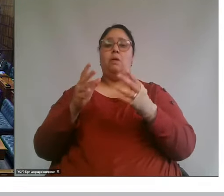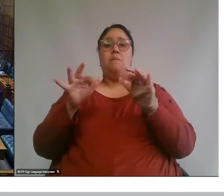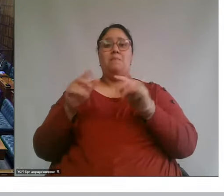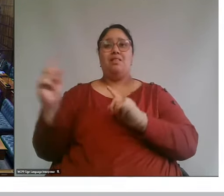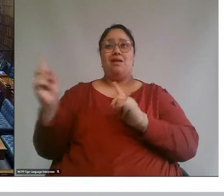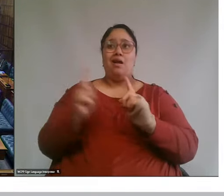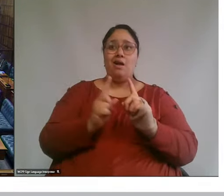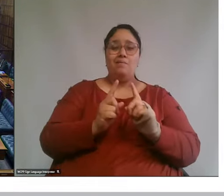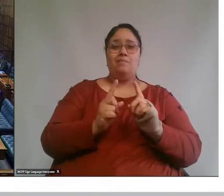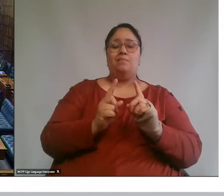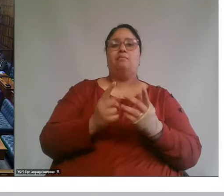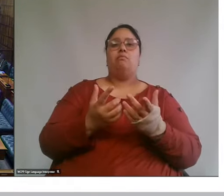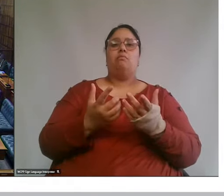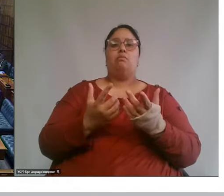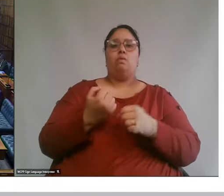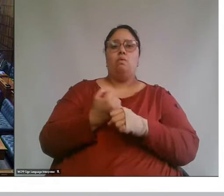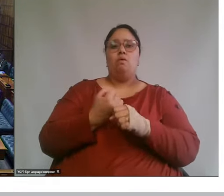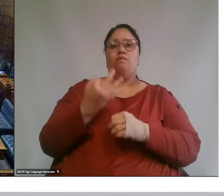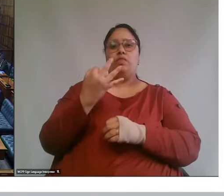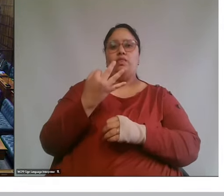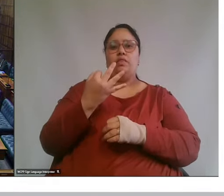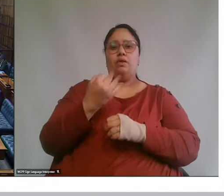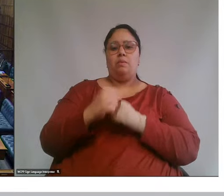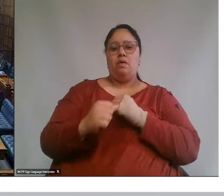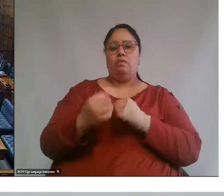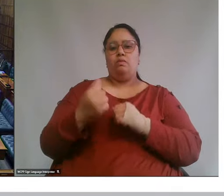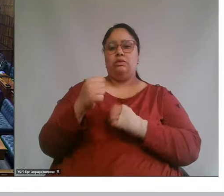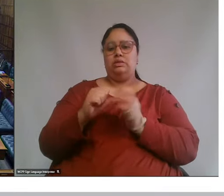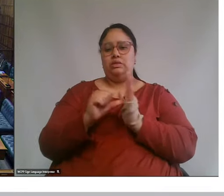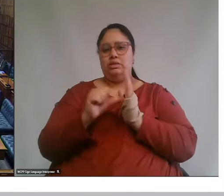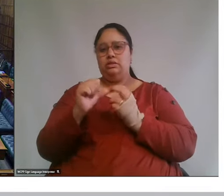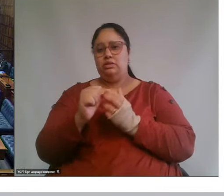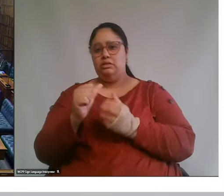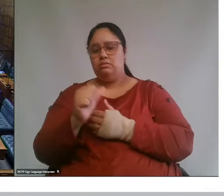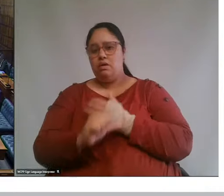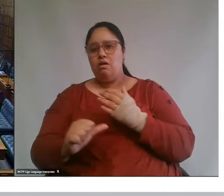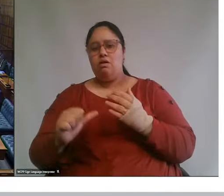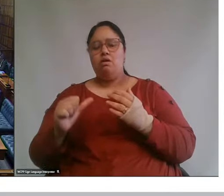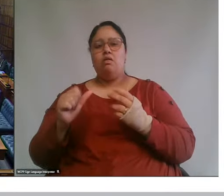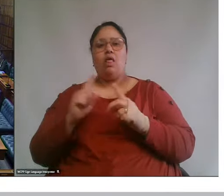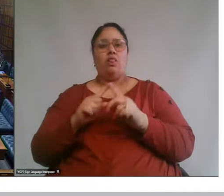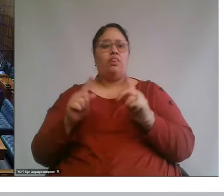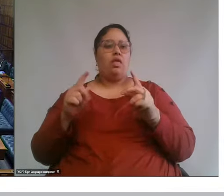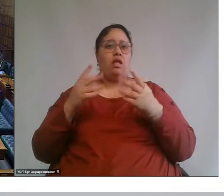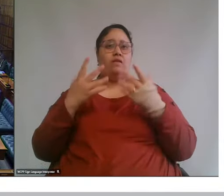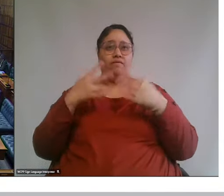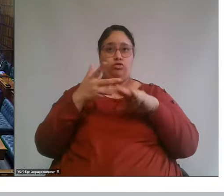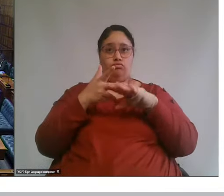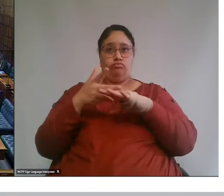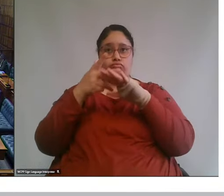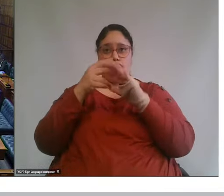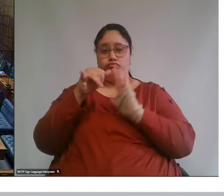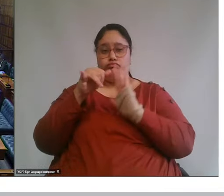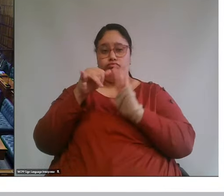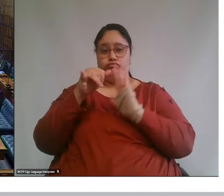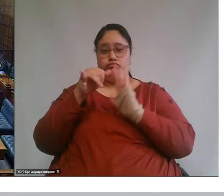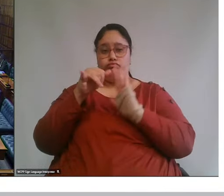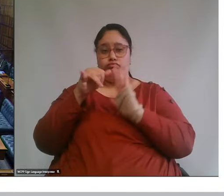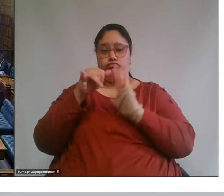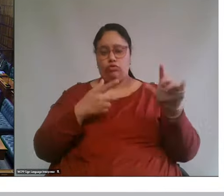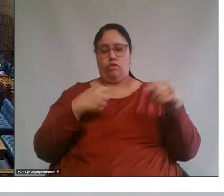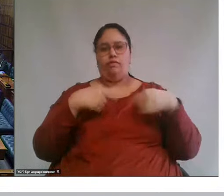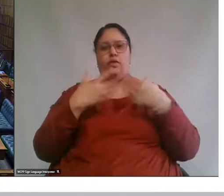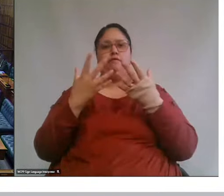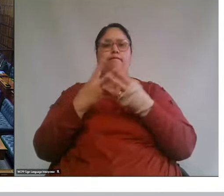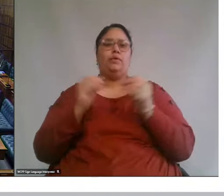they they uh work for three or months or six months and then the product is complete so perhaps if you could